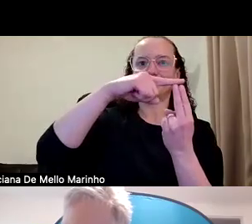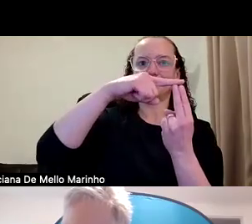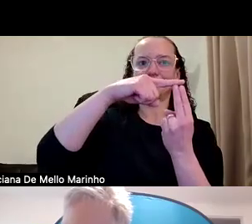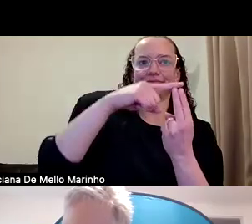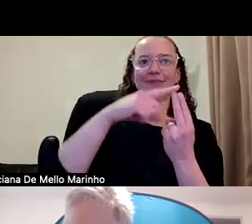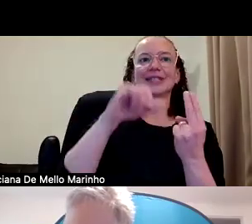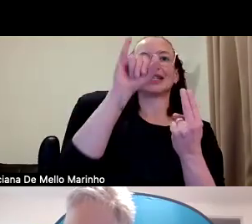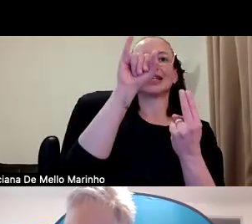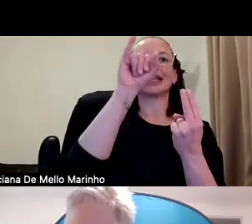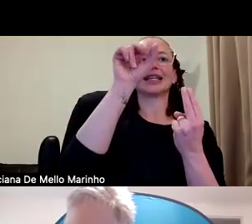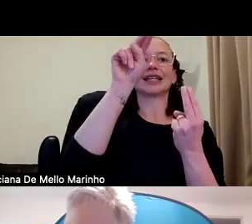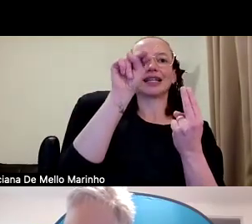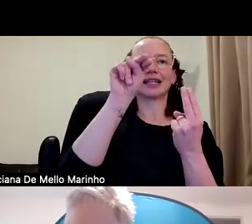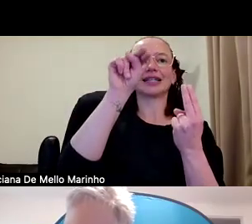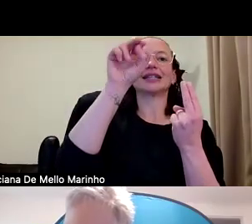The top of the tooth,